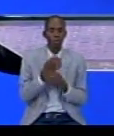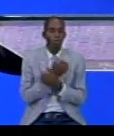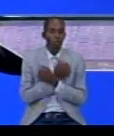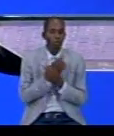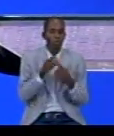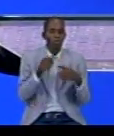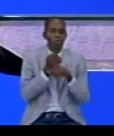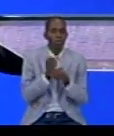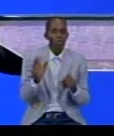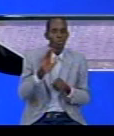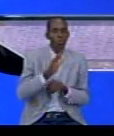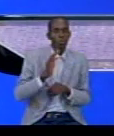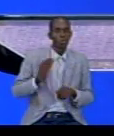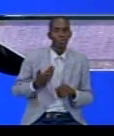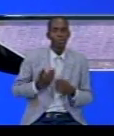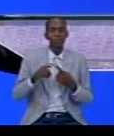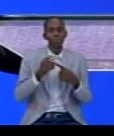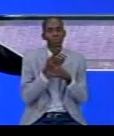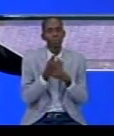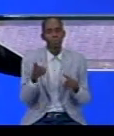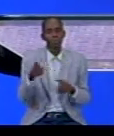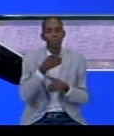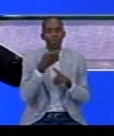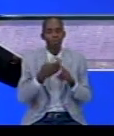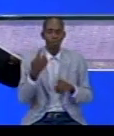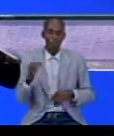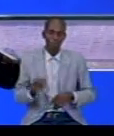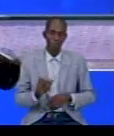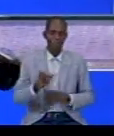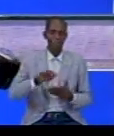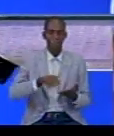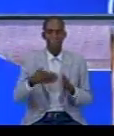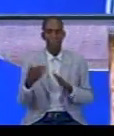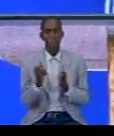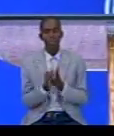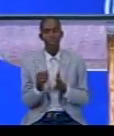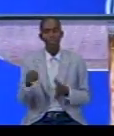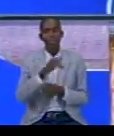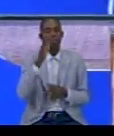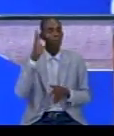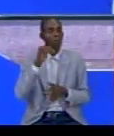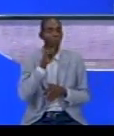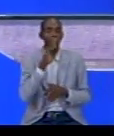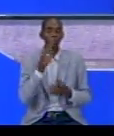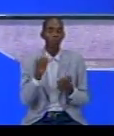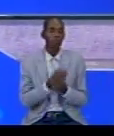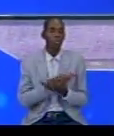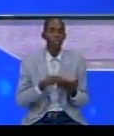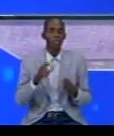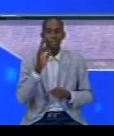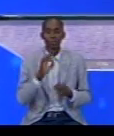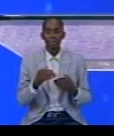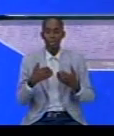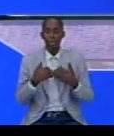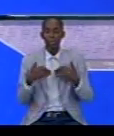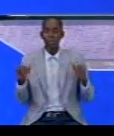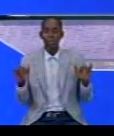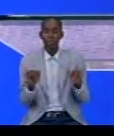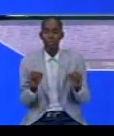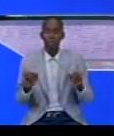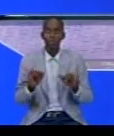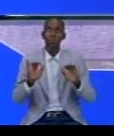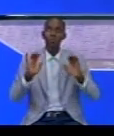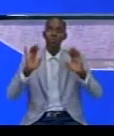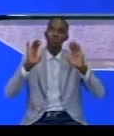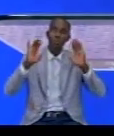will deliver them from eternal death, that they will not perish. And if you carry such a wonderful